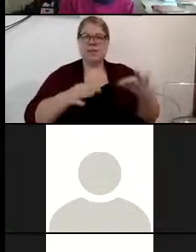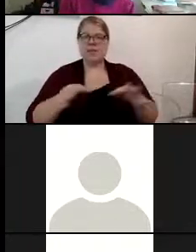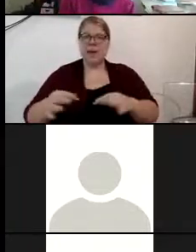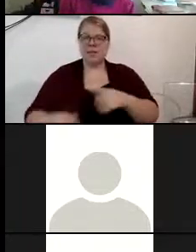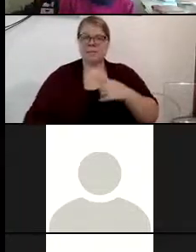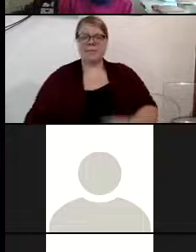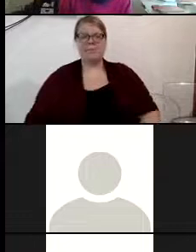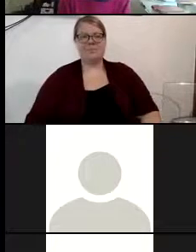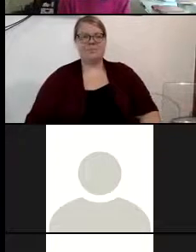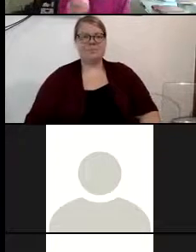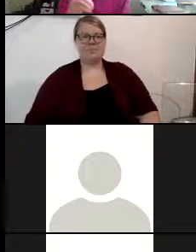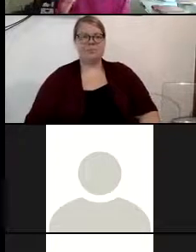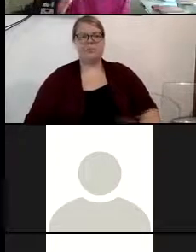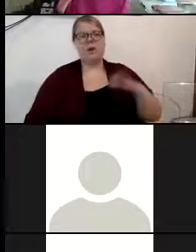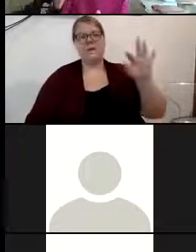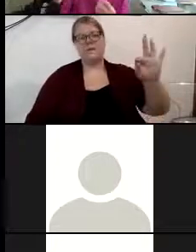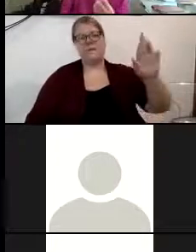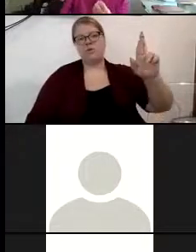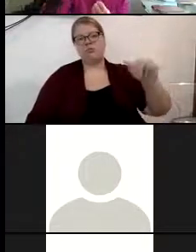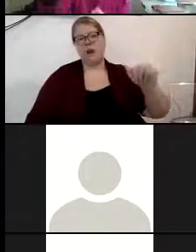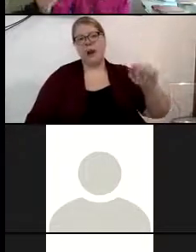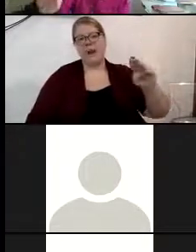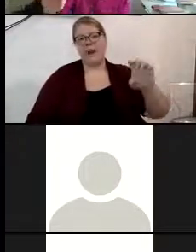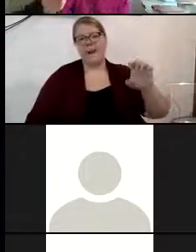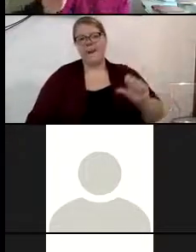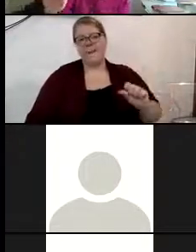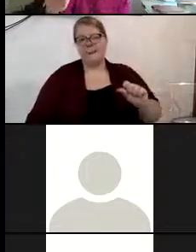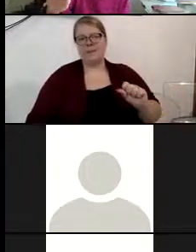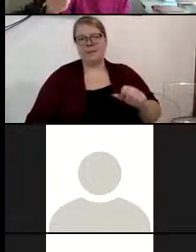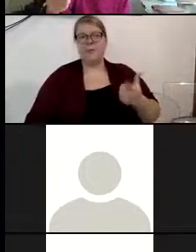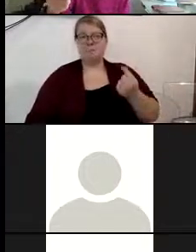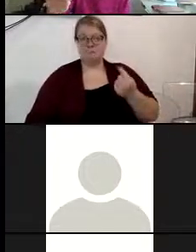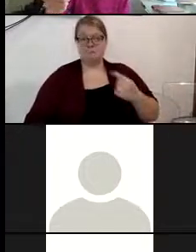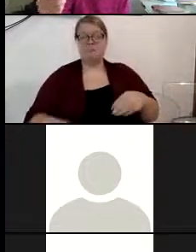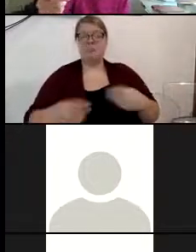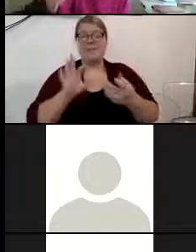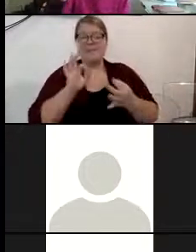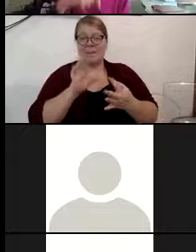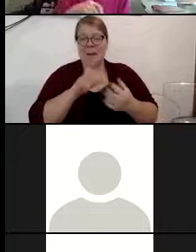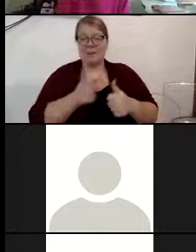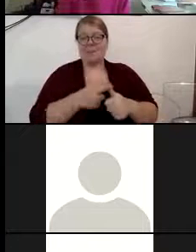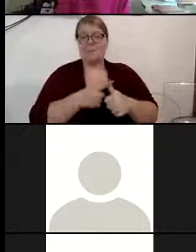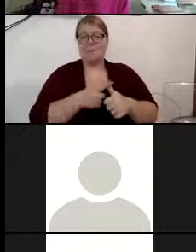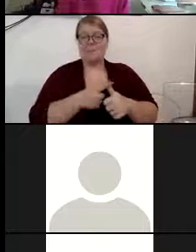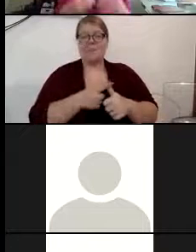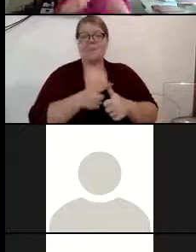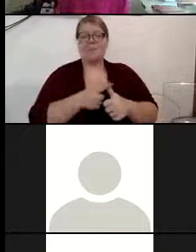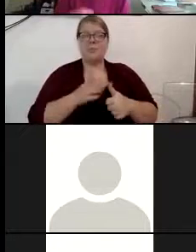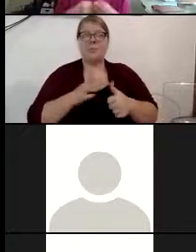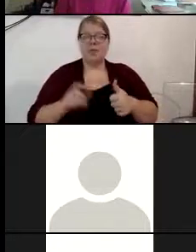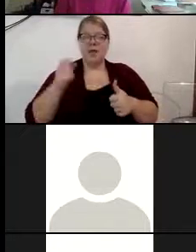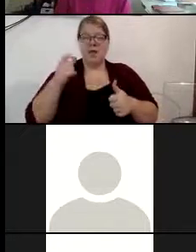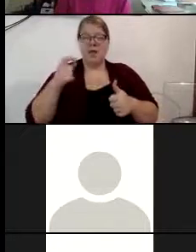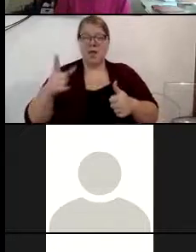FRAMES isn't an acronym, so what we do is we give feedback to the client. The client